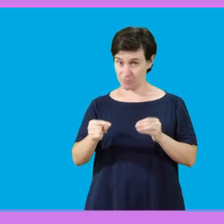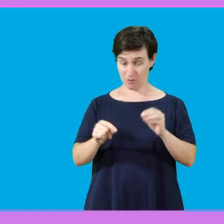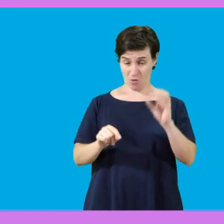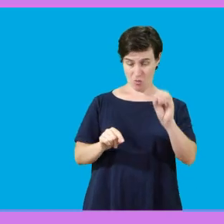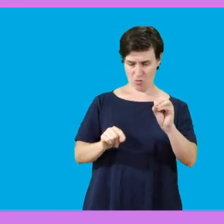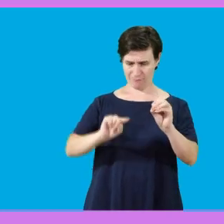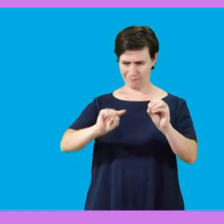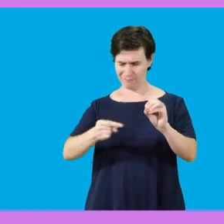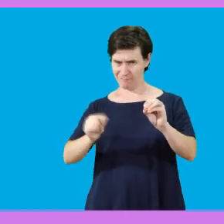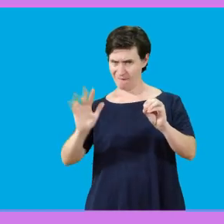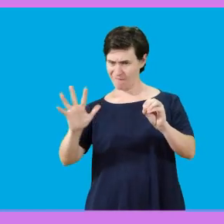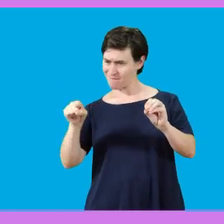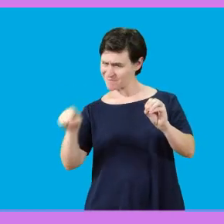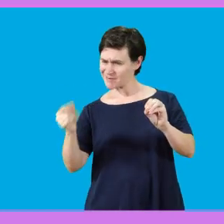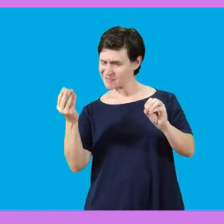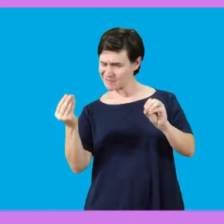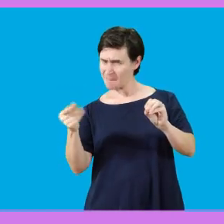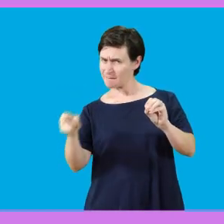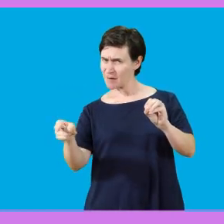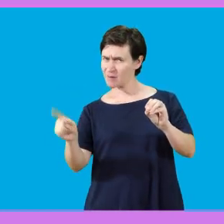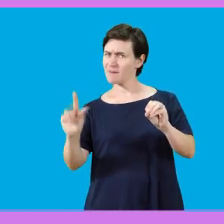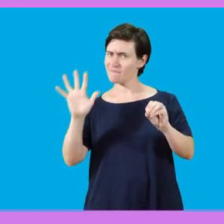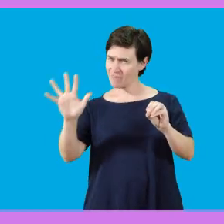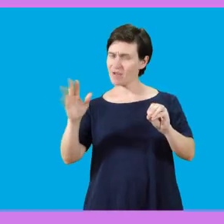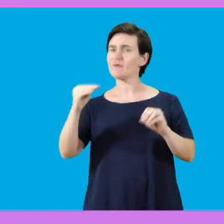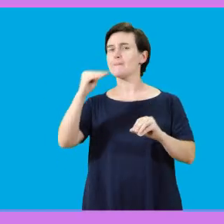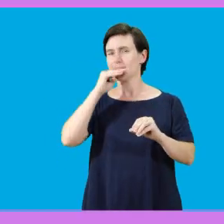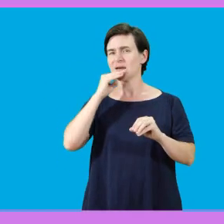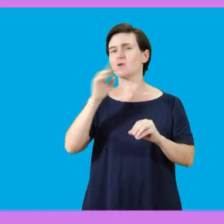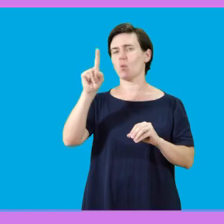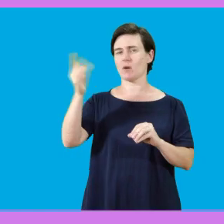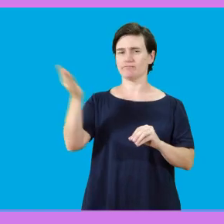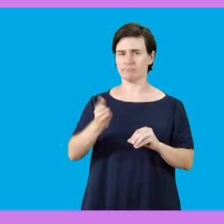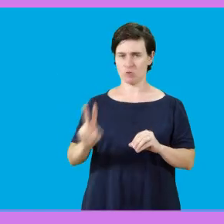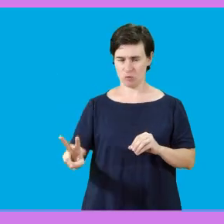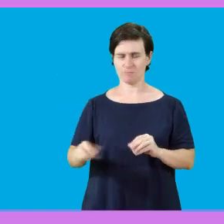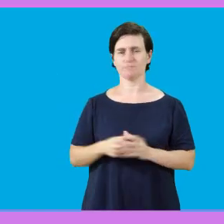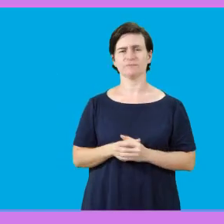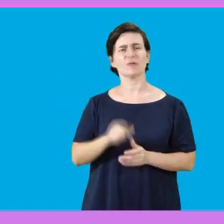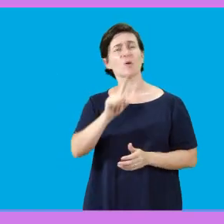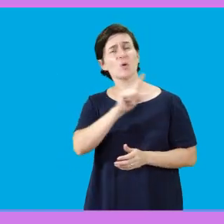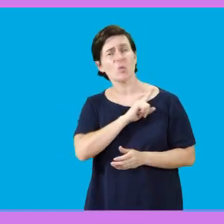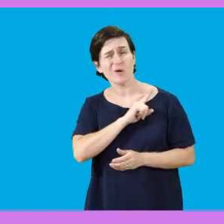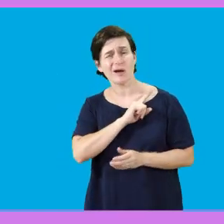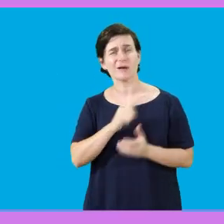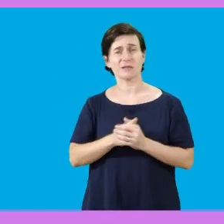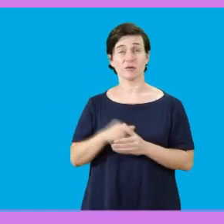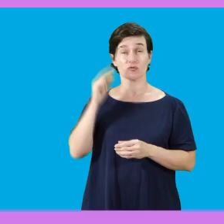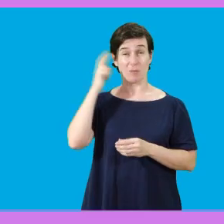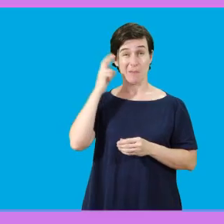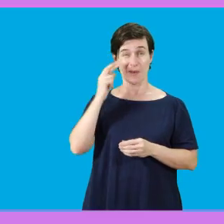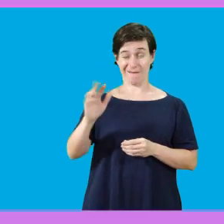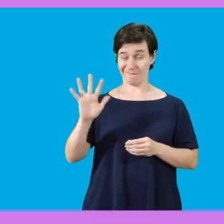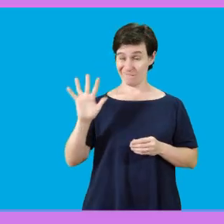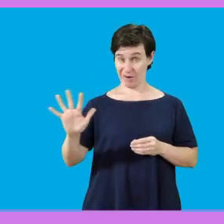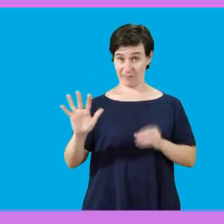is actually 5. So it means it's 5/10, which is equals to 1/2. Why 1/2? Because the highest common factor